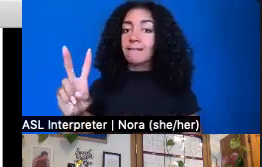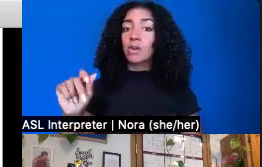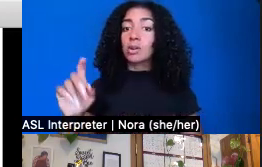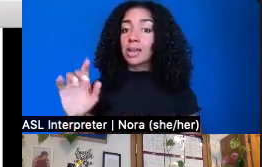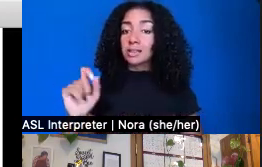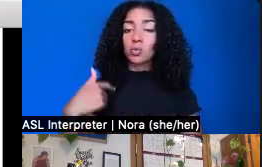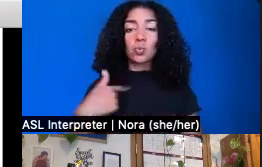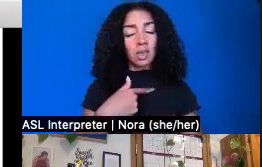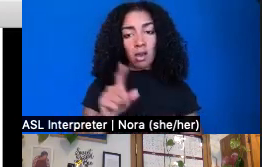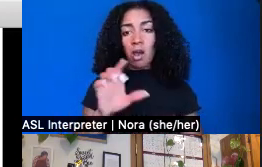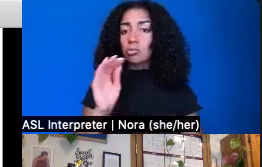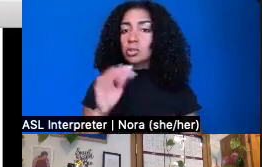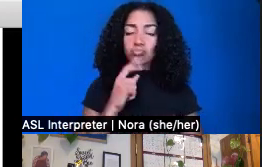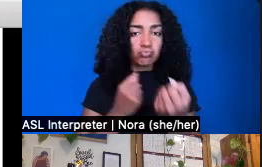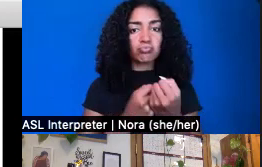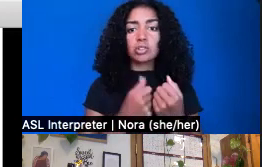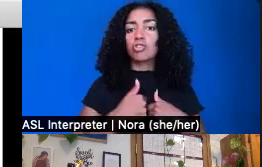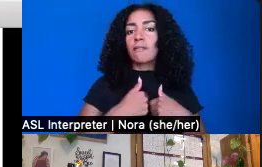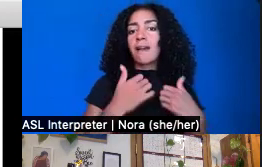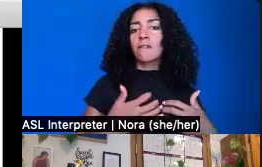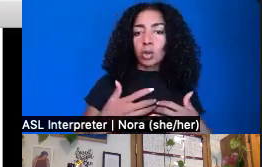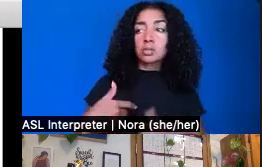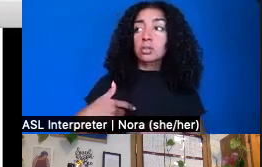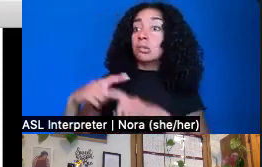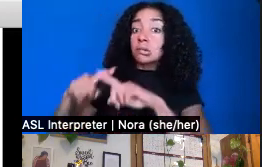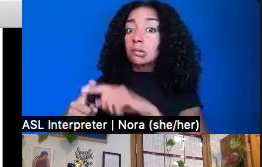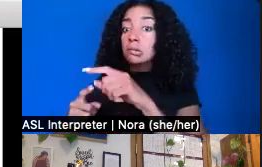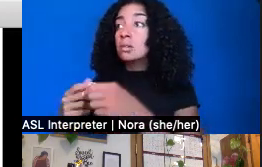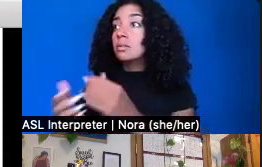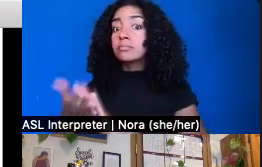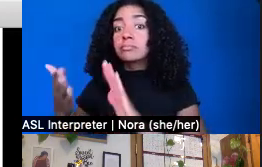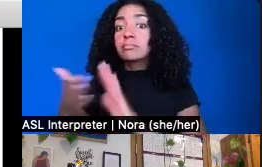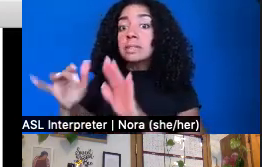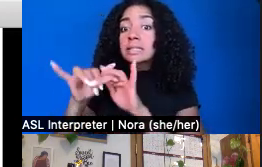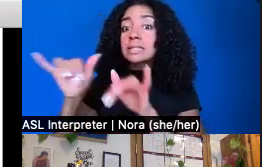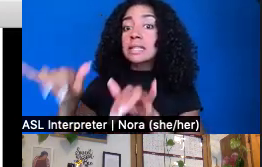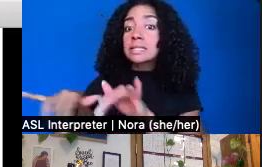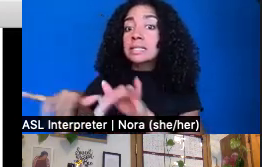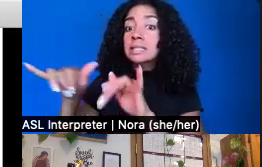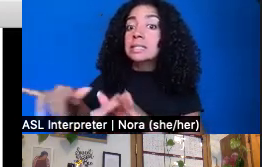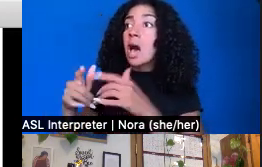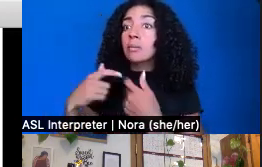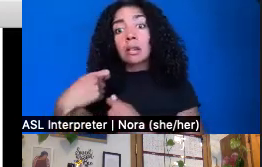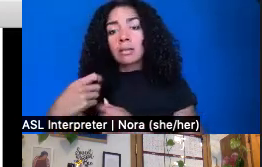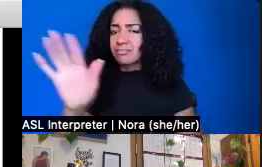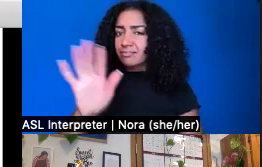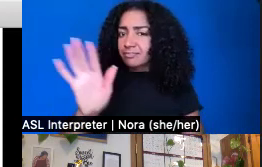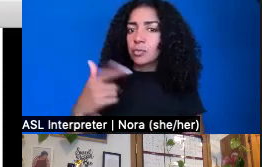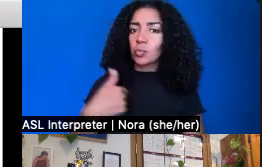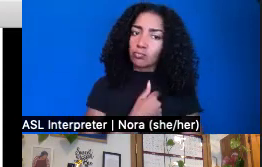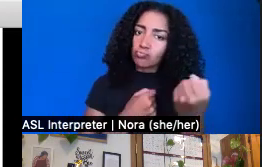those systems. We're going to challenge harmful practices. We're going to challenge if somebody is